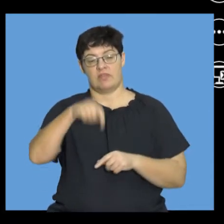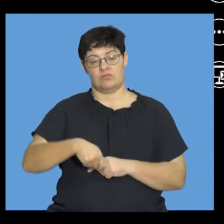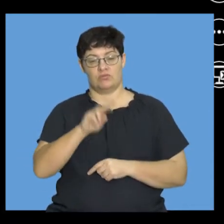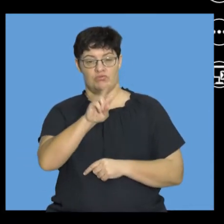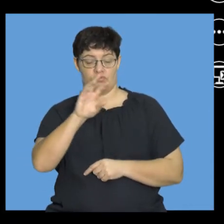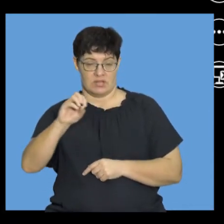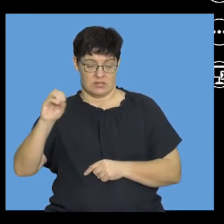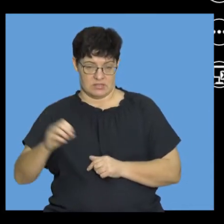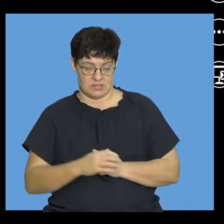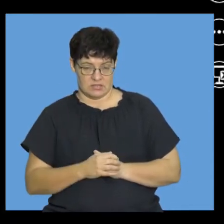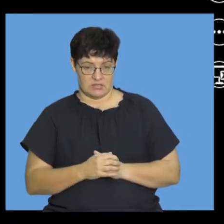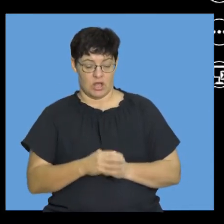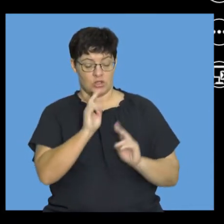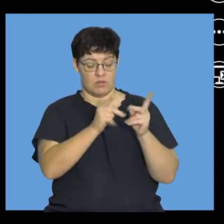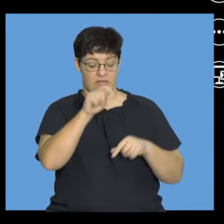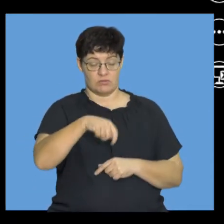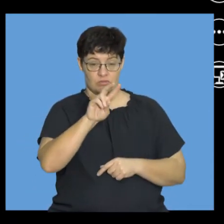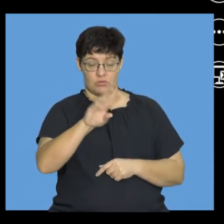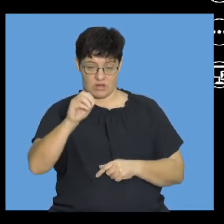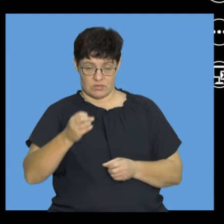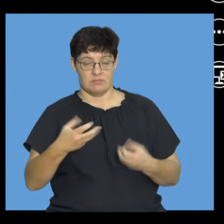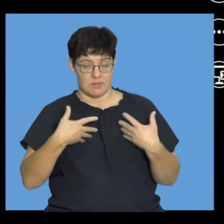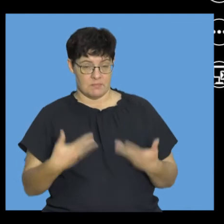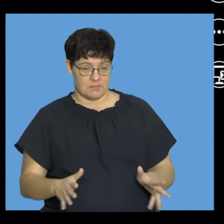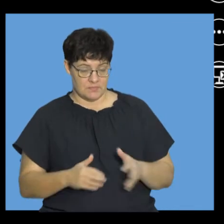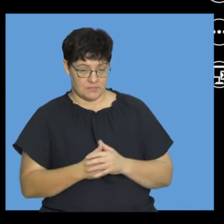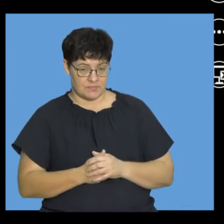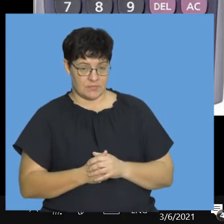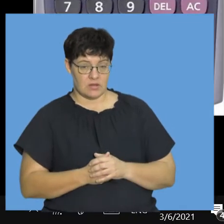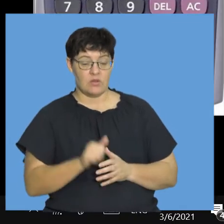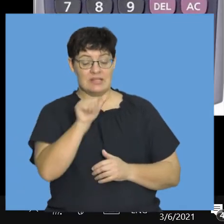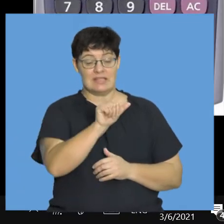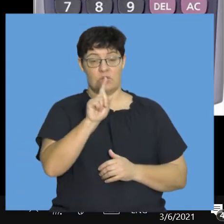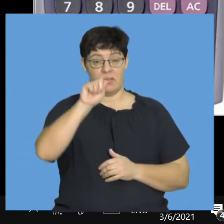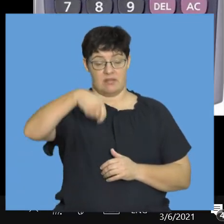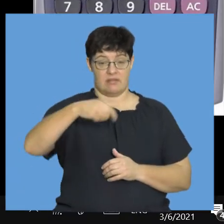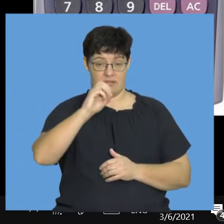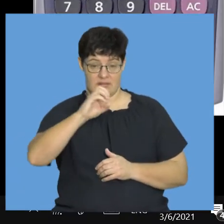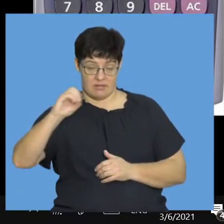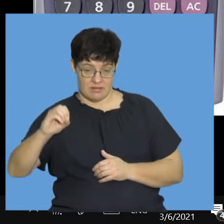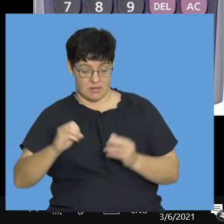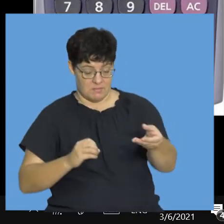There's my 12,200. Now take your 61,000